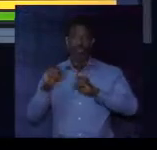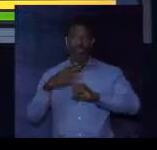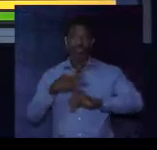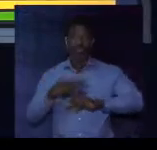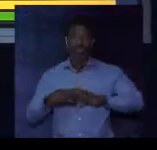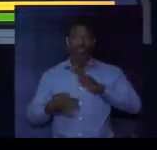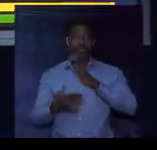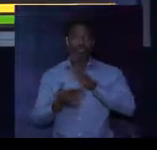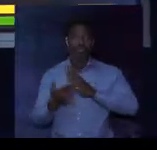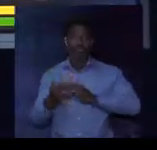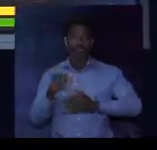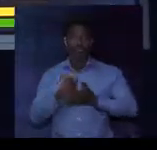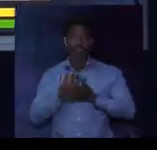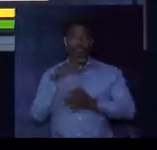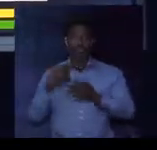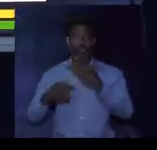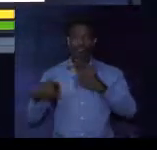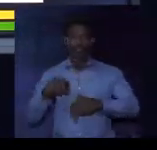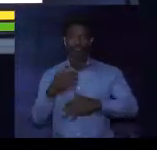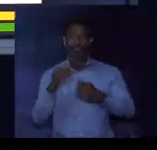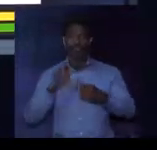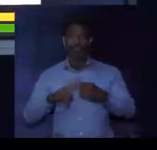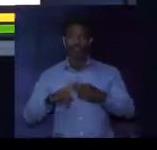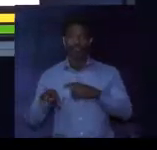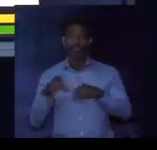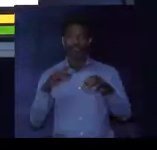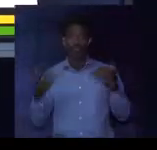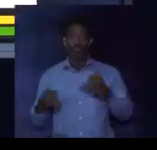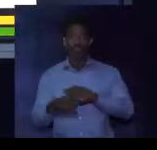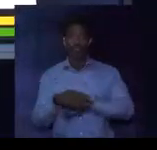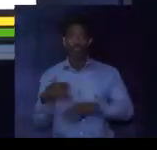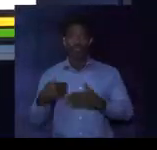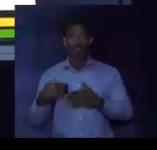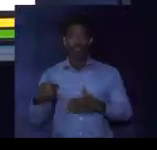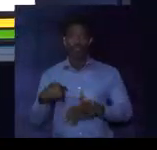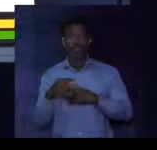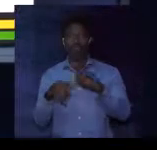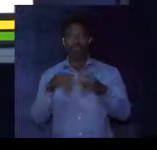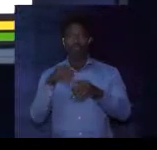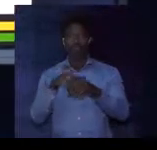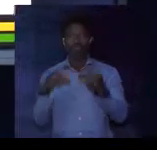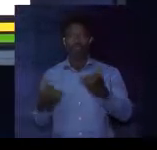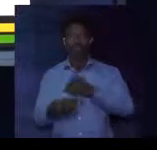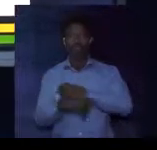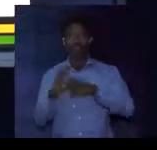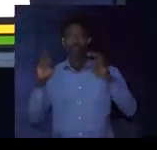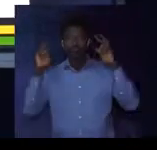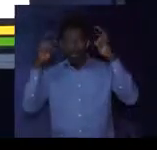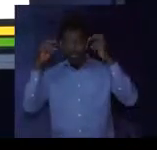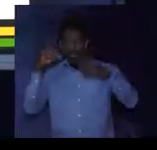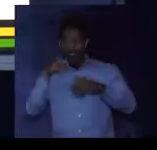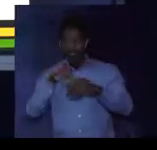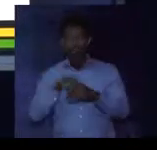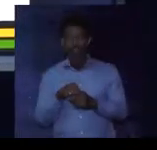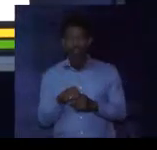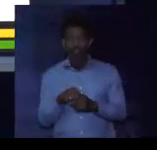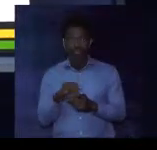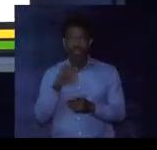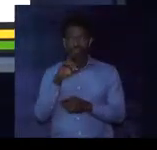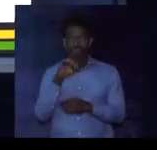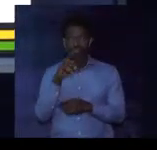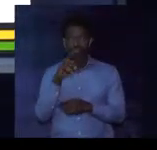That's the subject we want to treat today. Basic Science and Technology. Before we go into today's topic